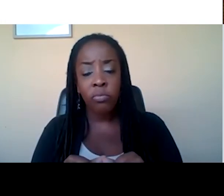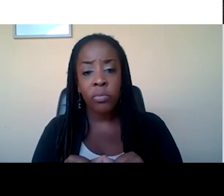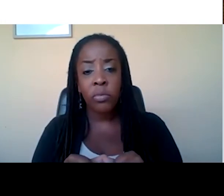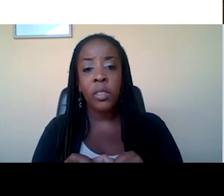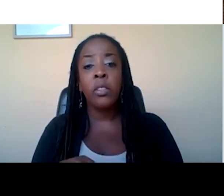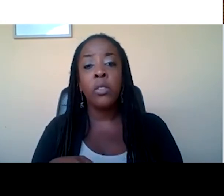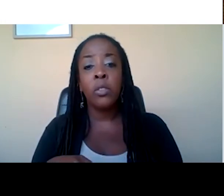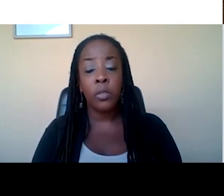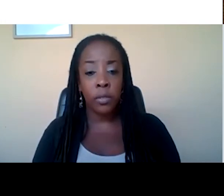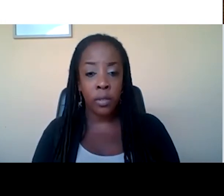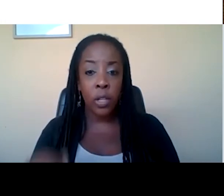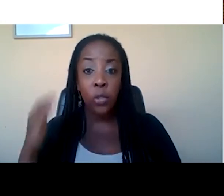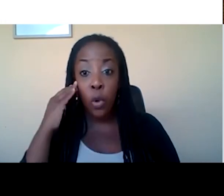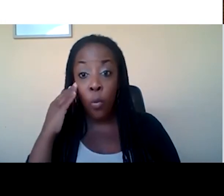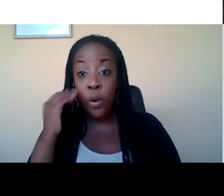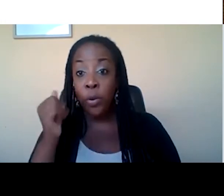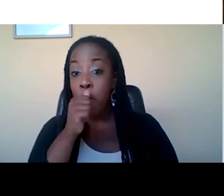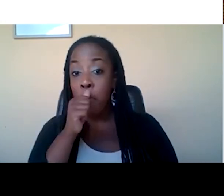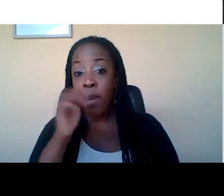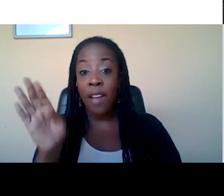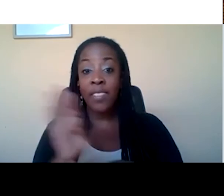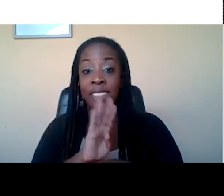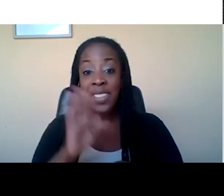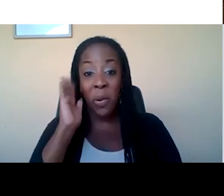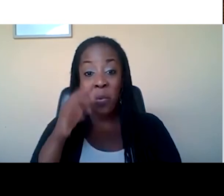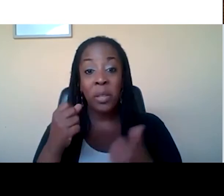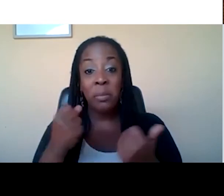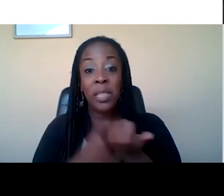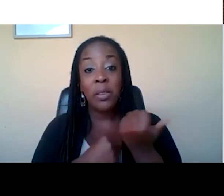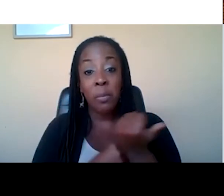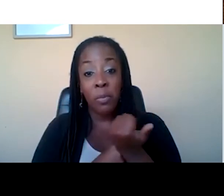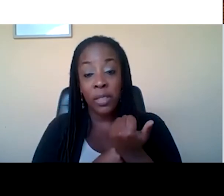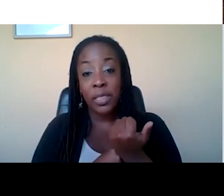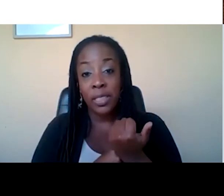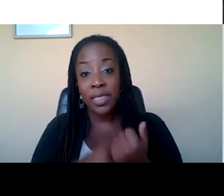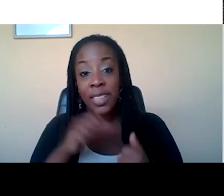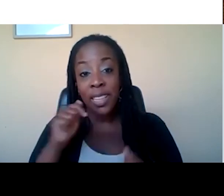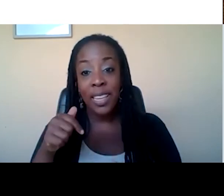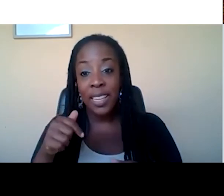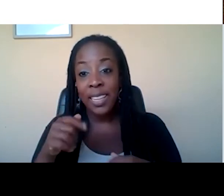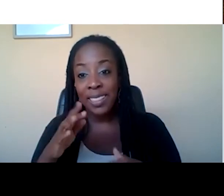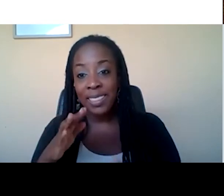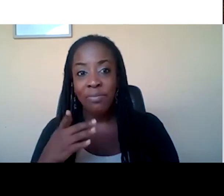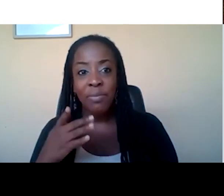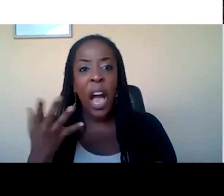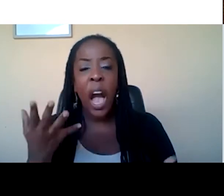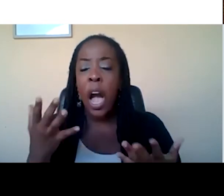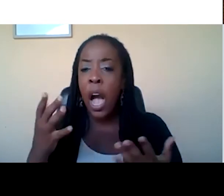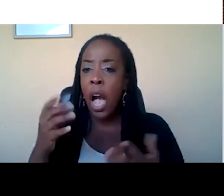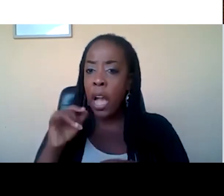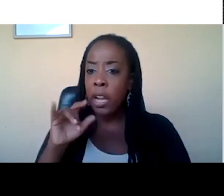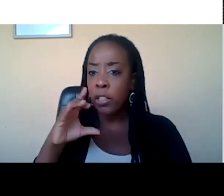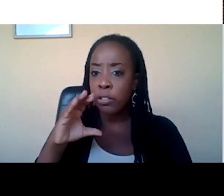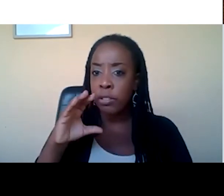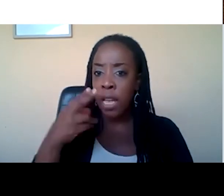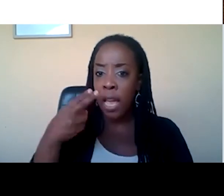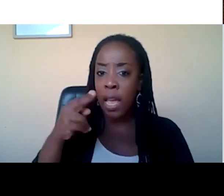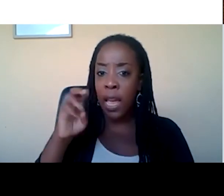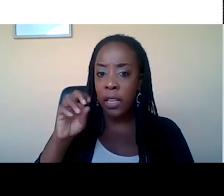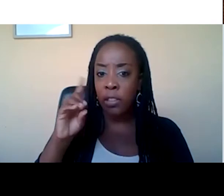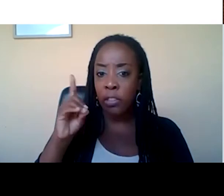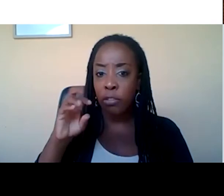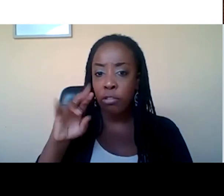know the private sector will be supporting in this regard. Can I add that the Ministry of Education has